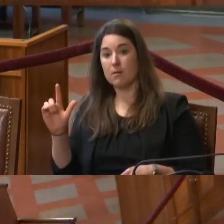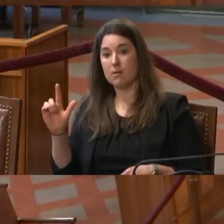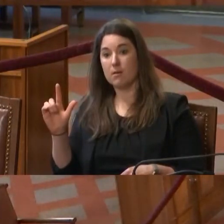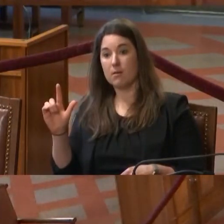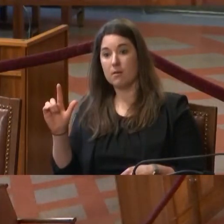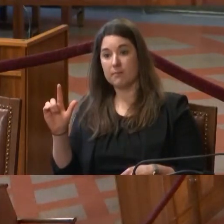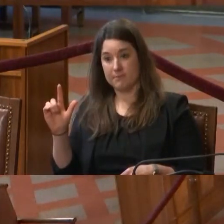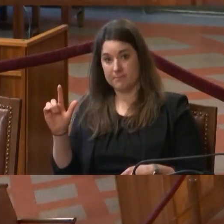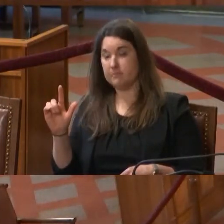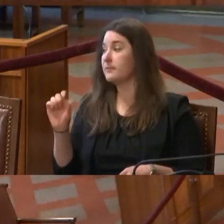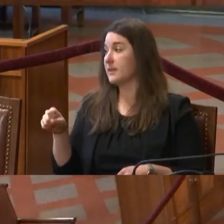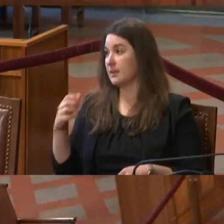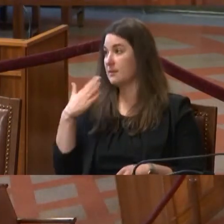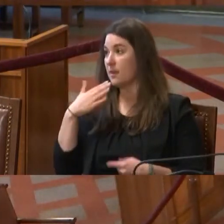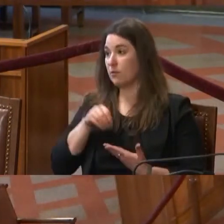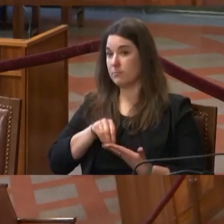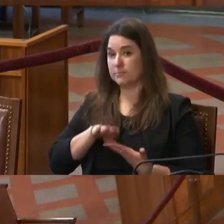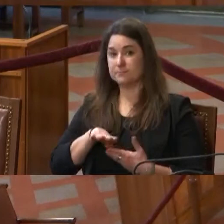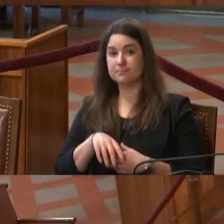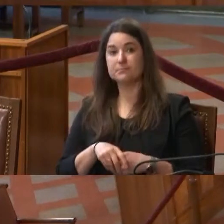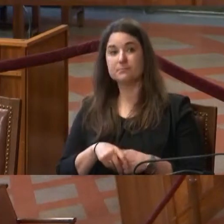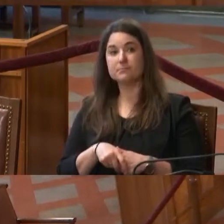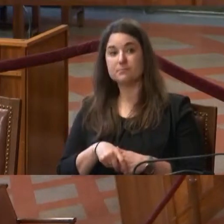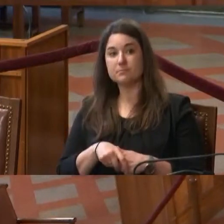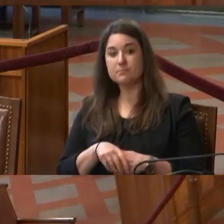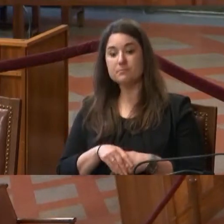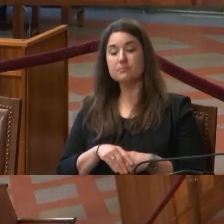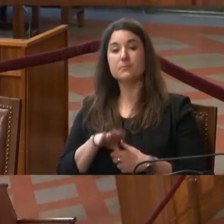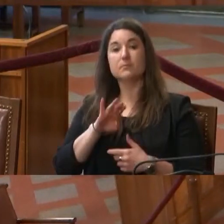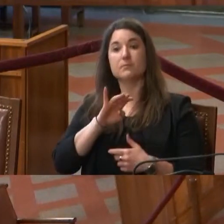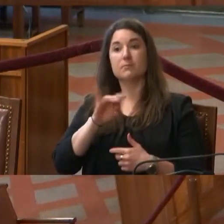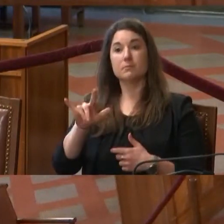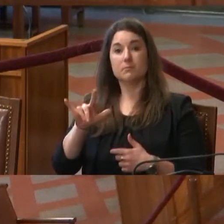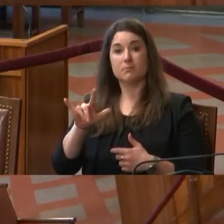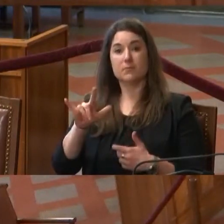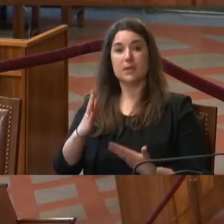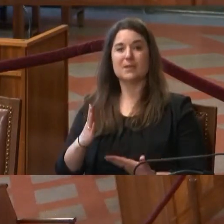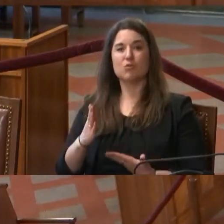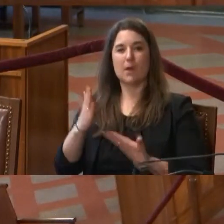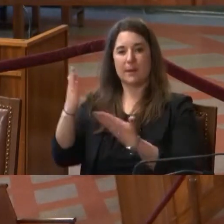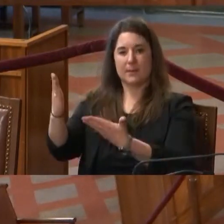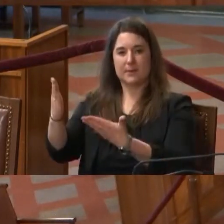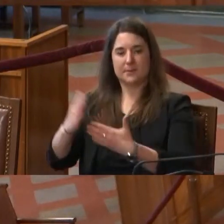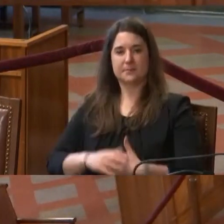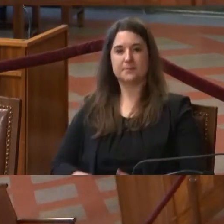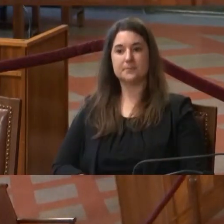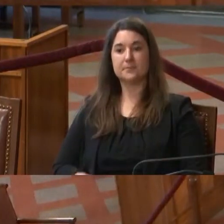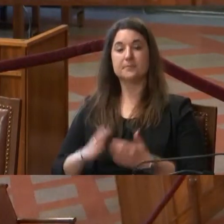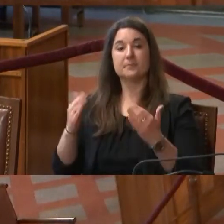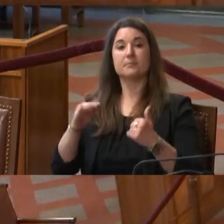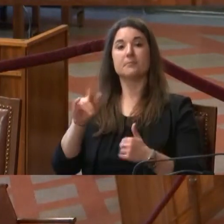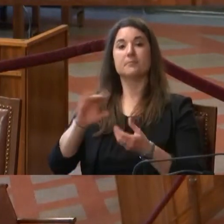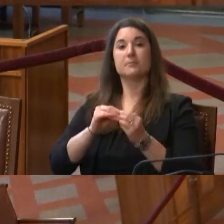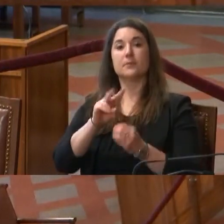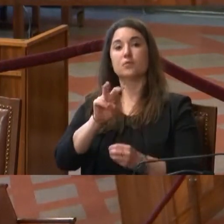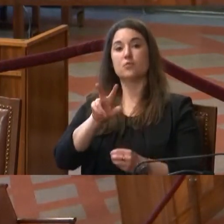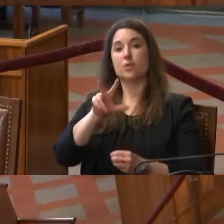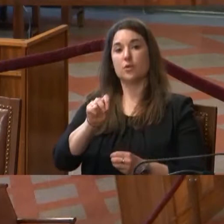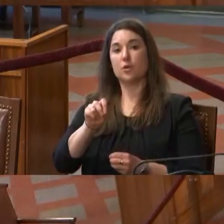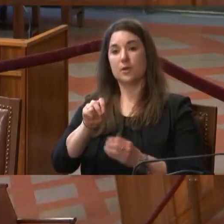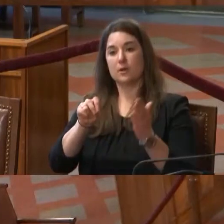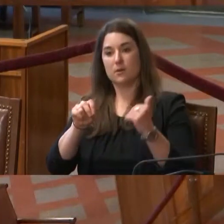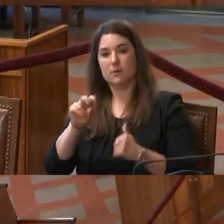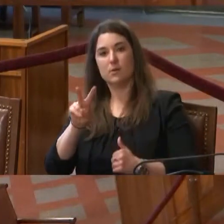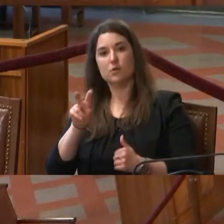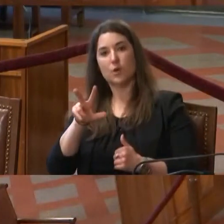Yes. Same. The bill is recommended. Bill 230.